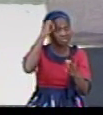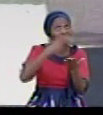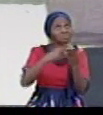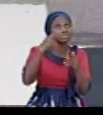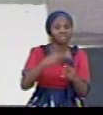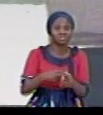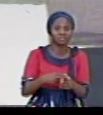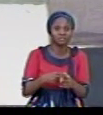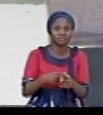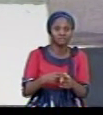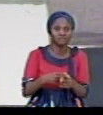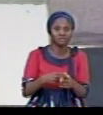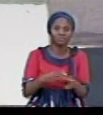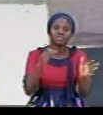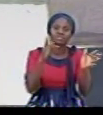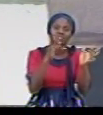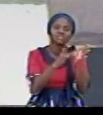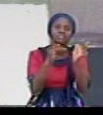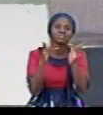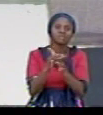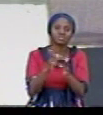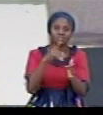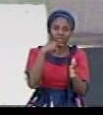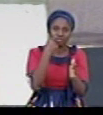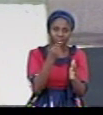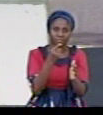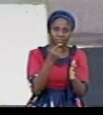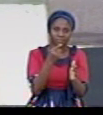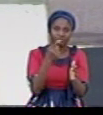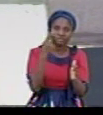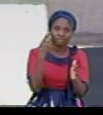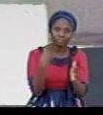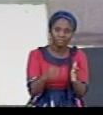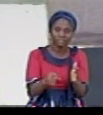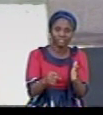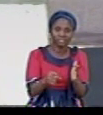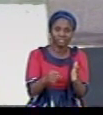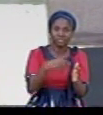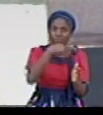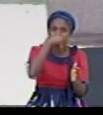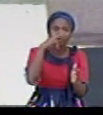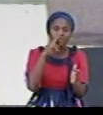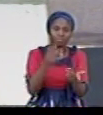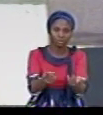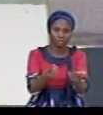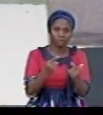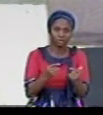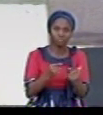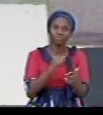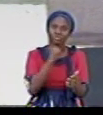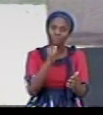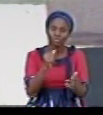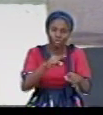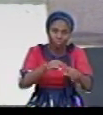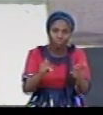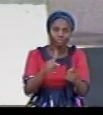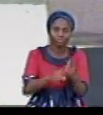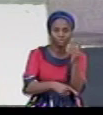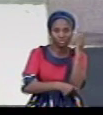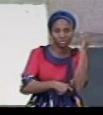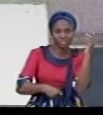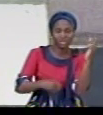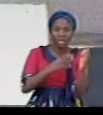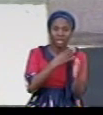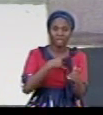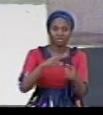name. Jesus said, the thief cometh not but for to steal and